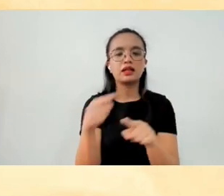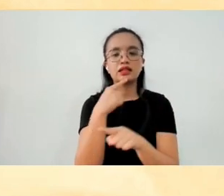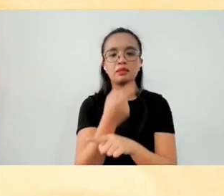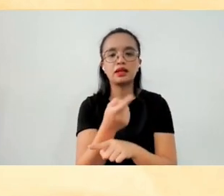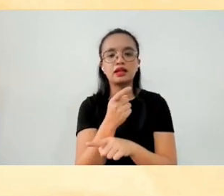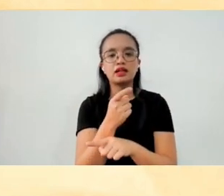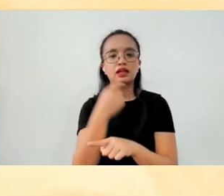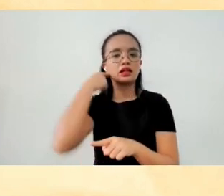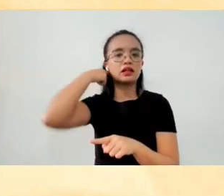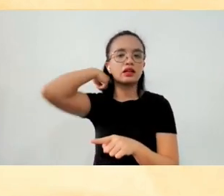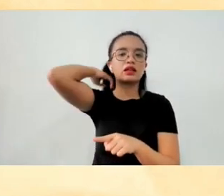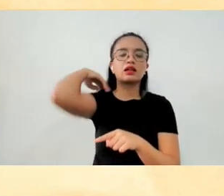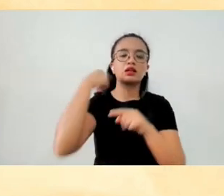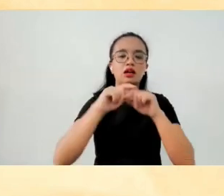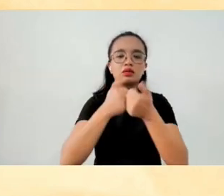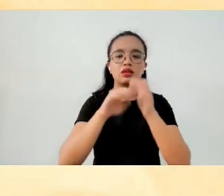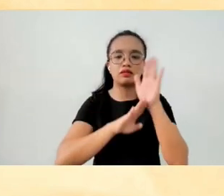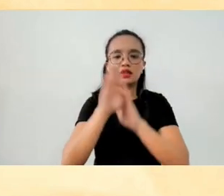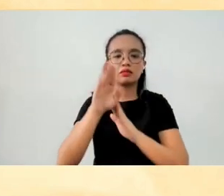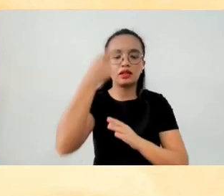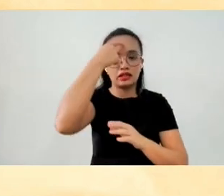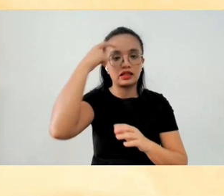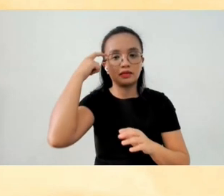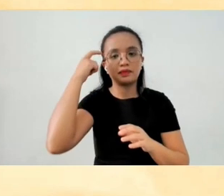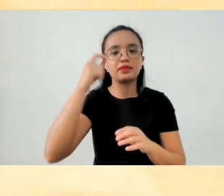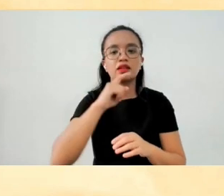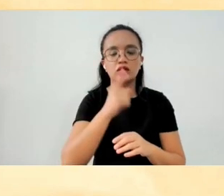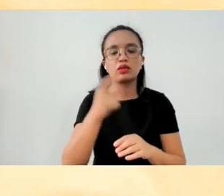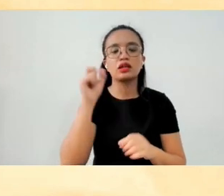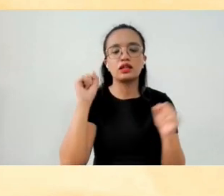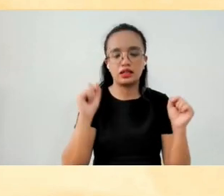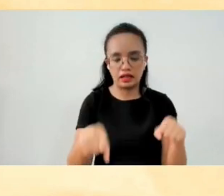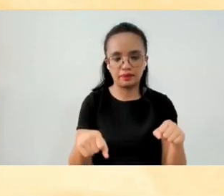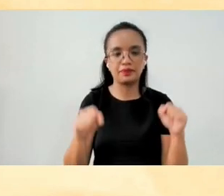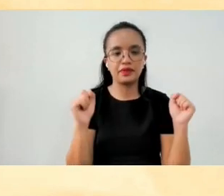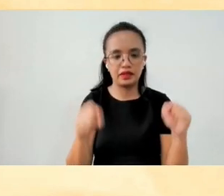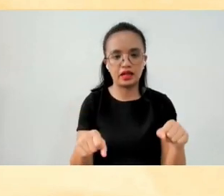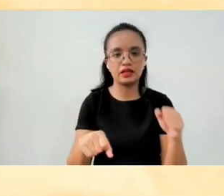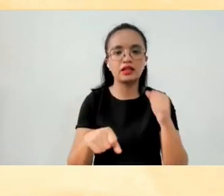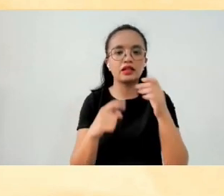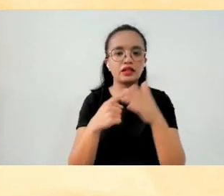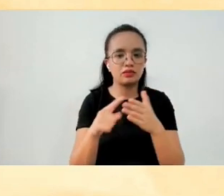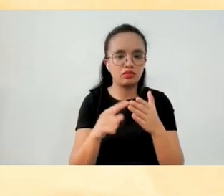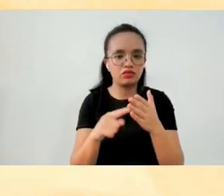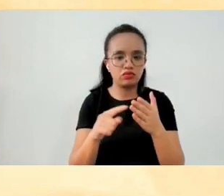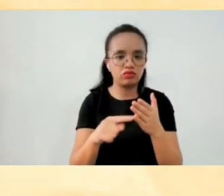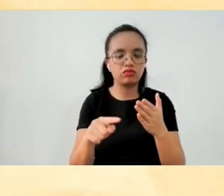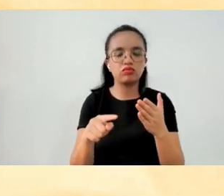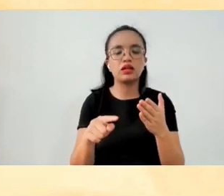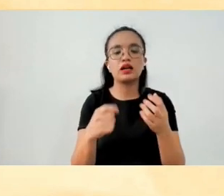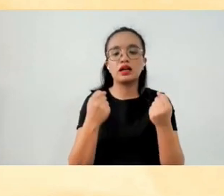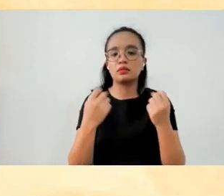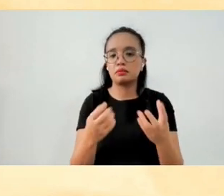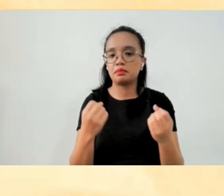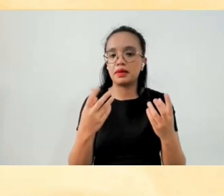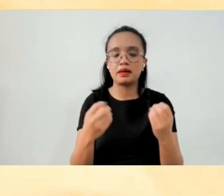about developmental trauma as well, which is something that we can look into, and then there were many things that